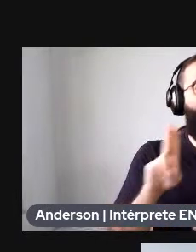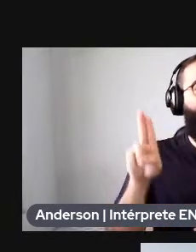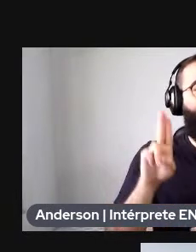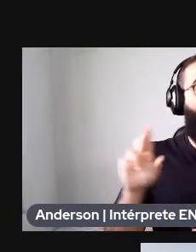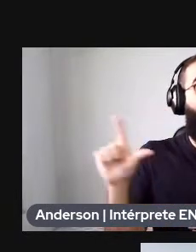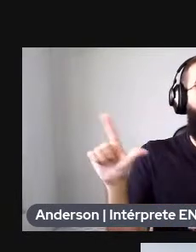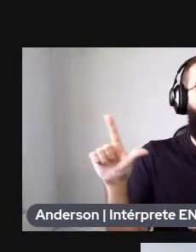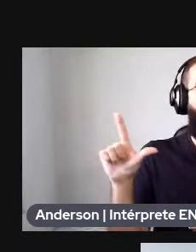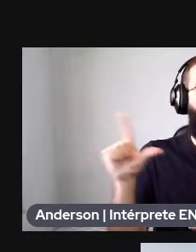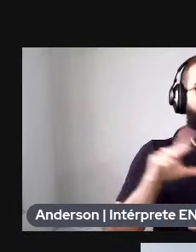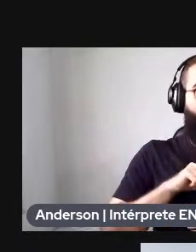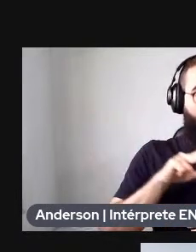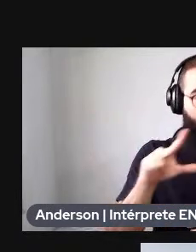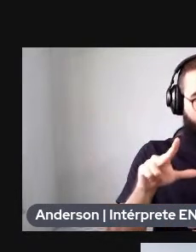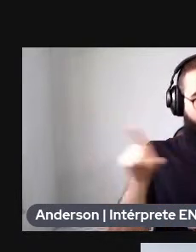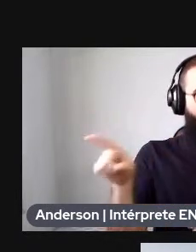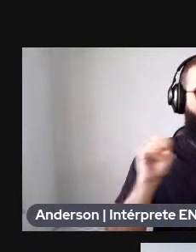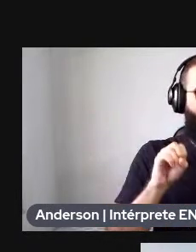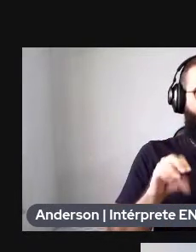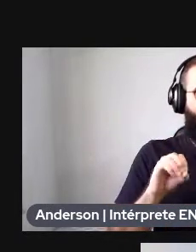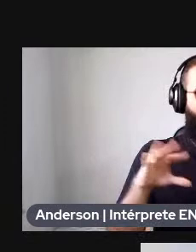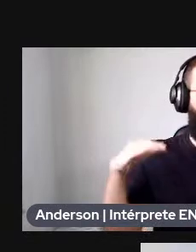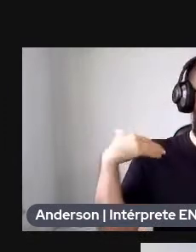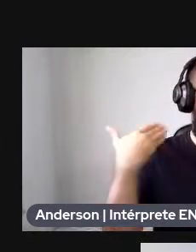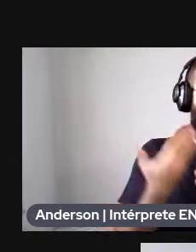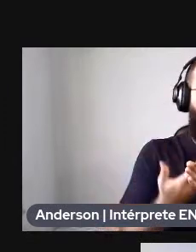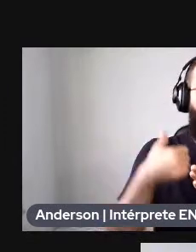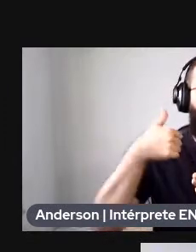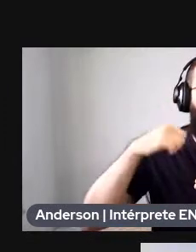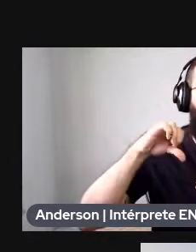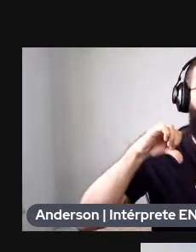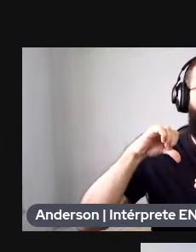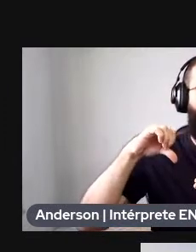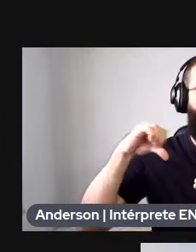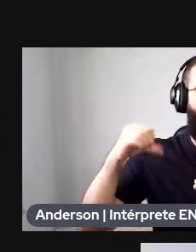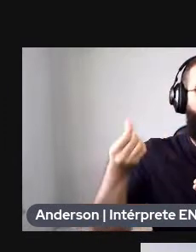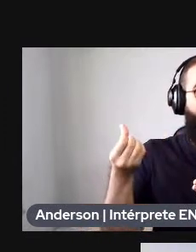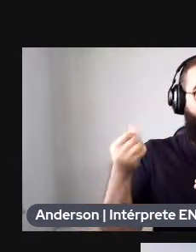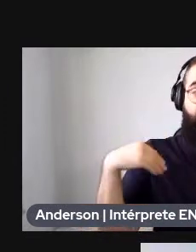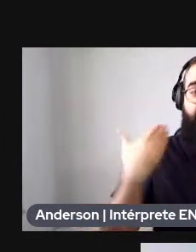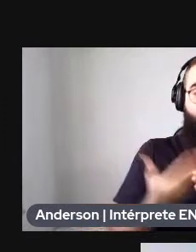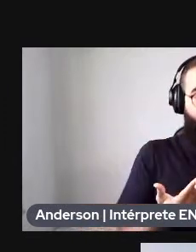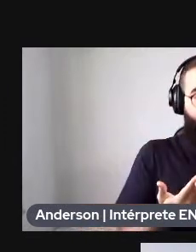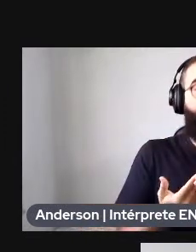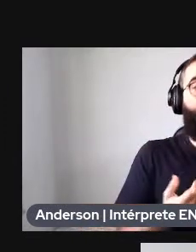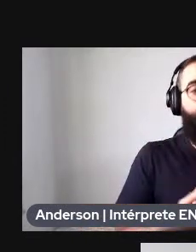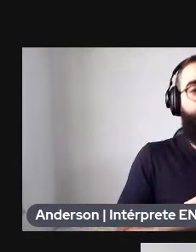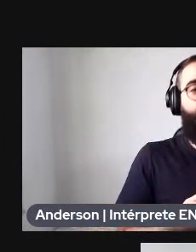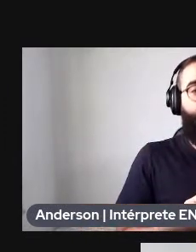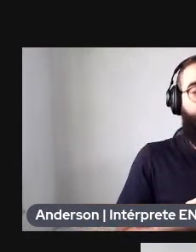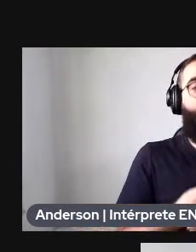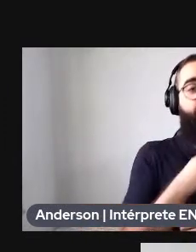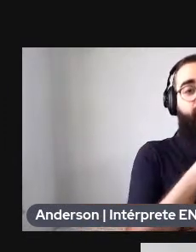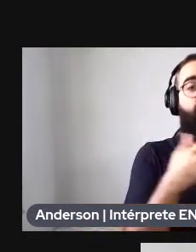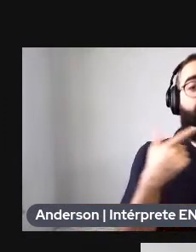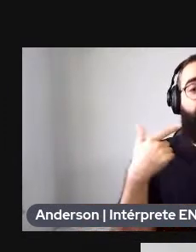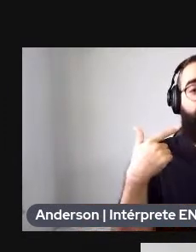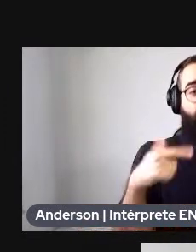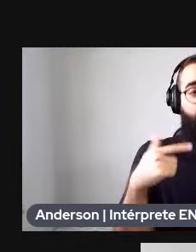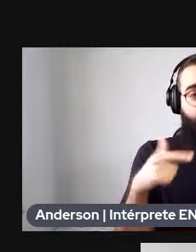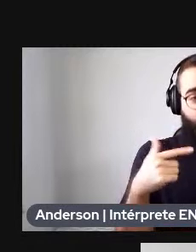since 1986. He's also a researcher of the UTEC, Selga UTEC, isn't